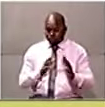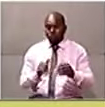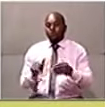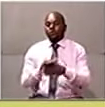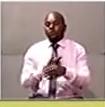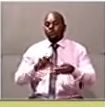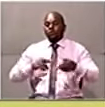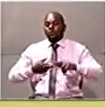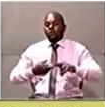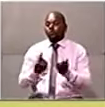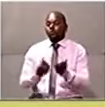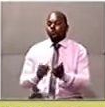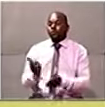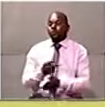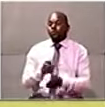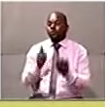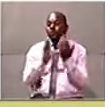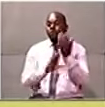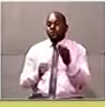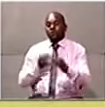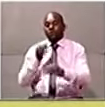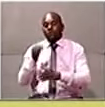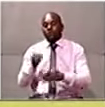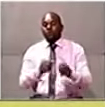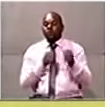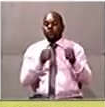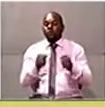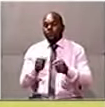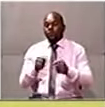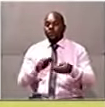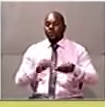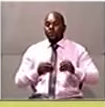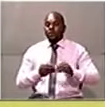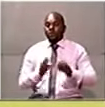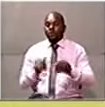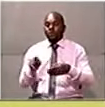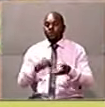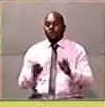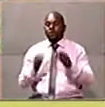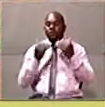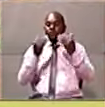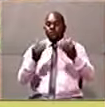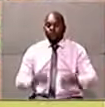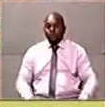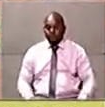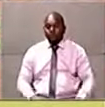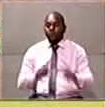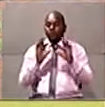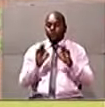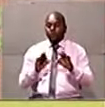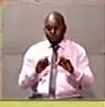relations between Uganda and Korea. We look forward to strengthening our ties in the future years and project. Thank you very much. Smart